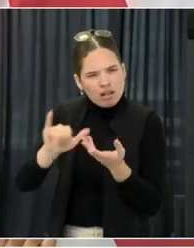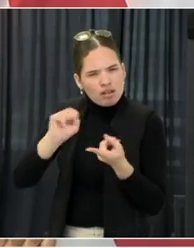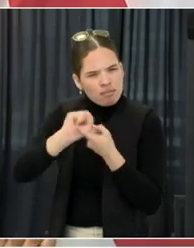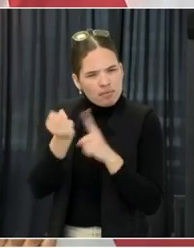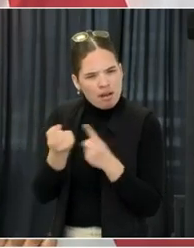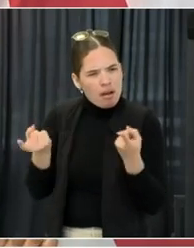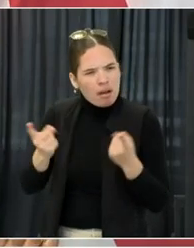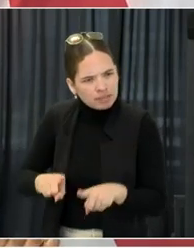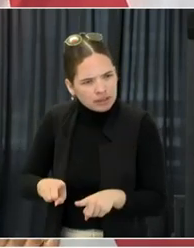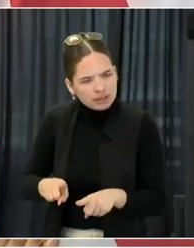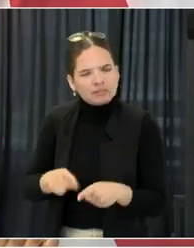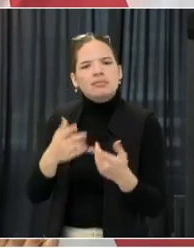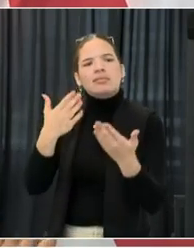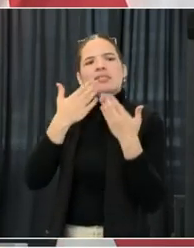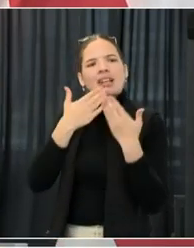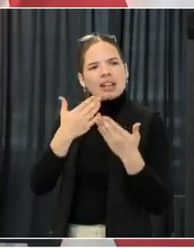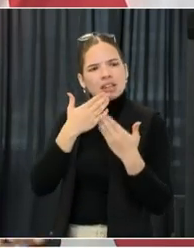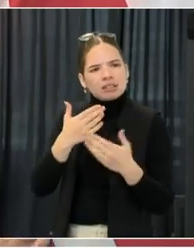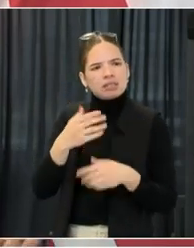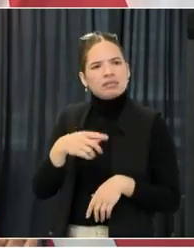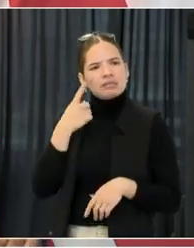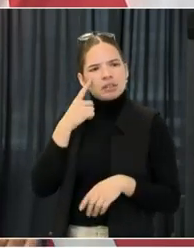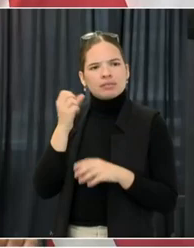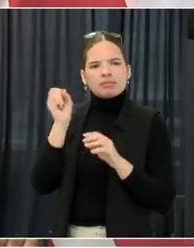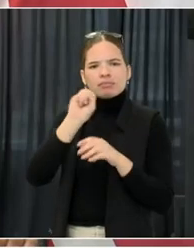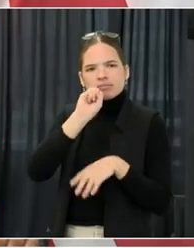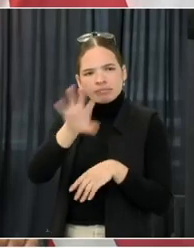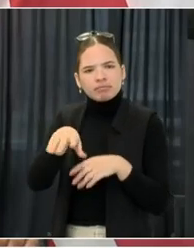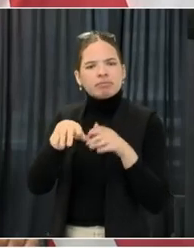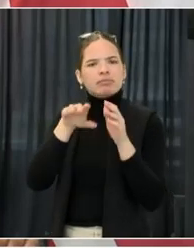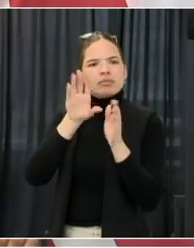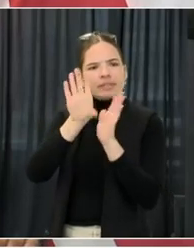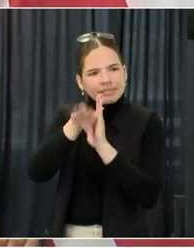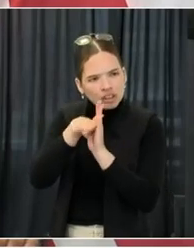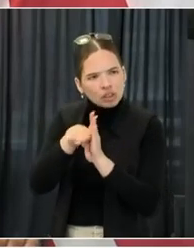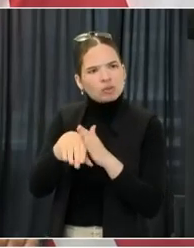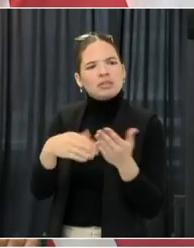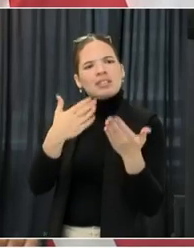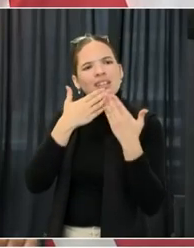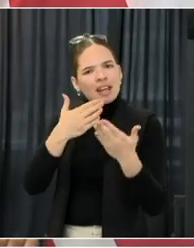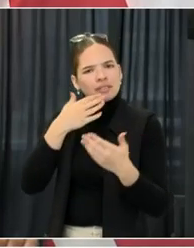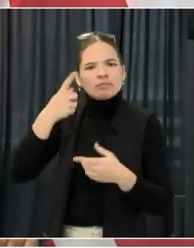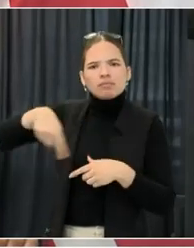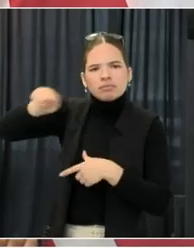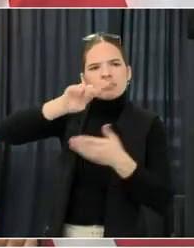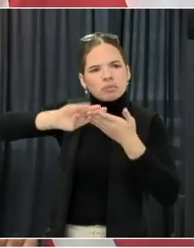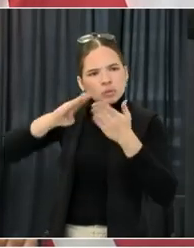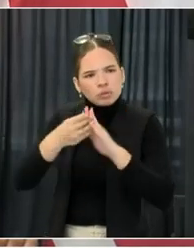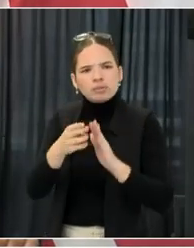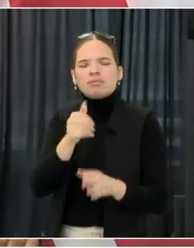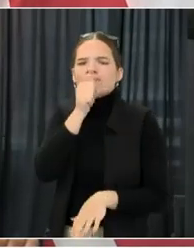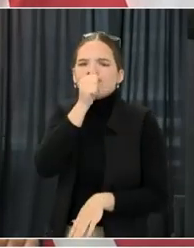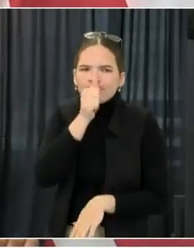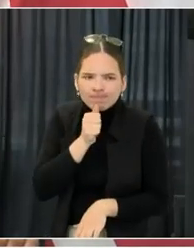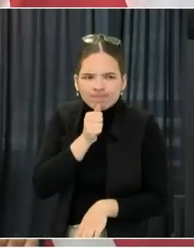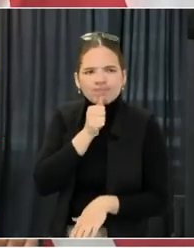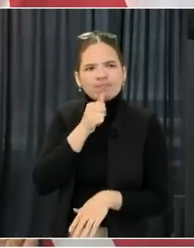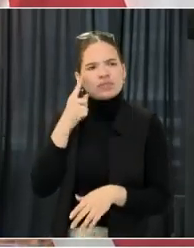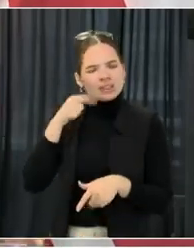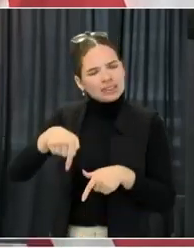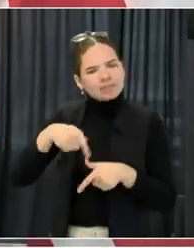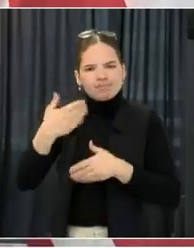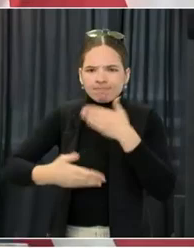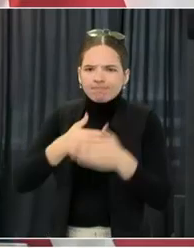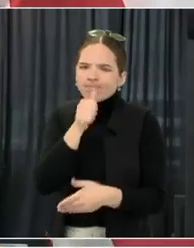this case. So again, as I have asked before, for the community's patience as we work through this process, it is a process, but that process is